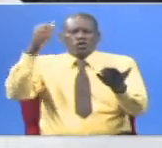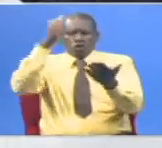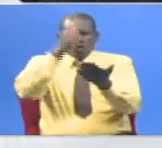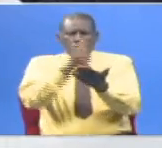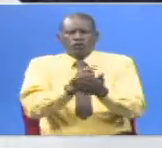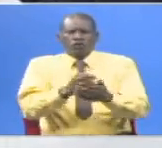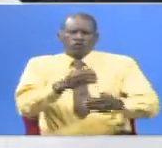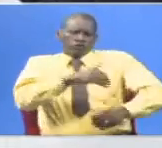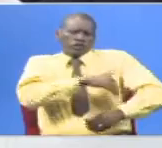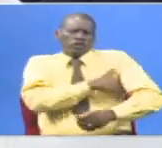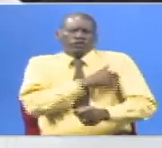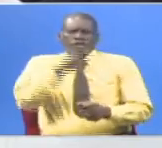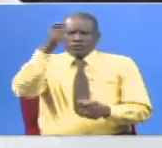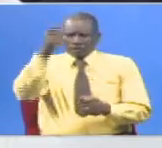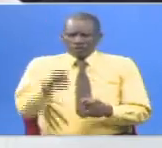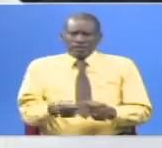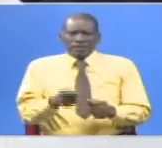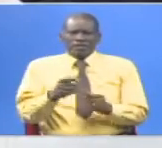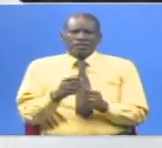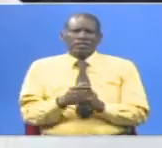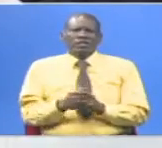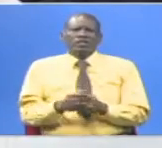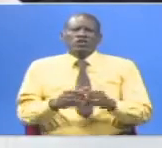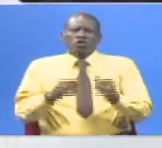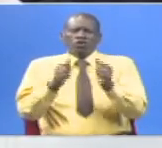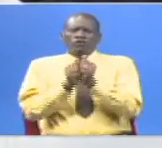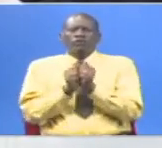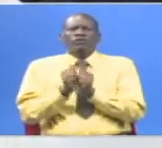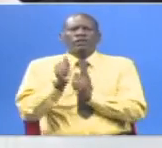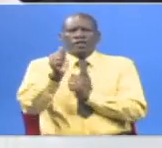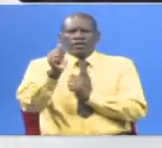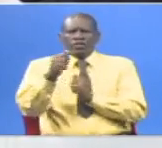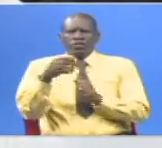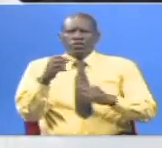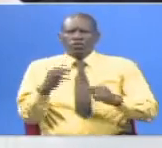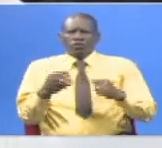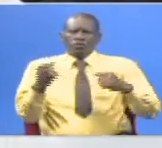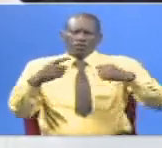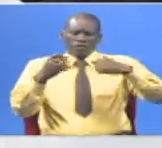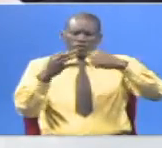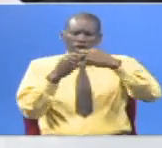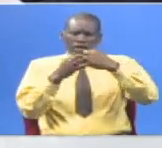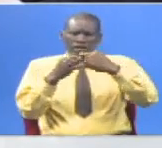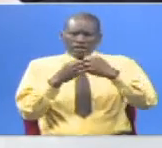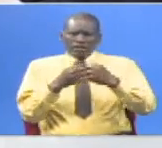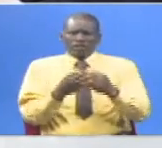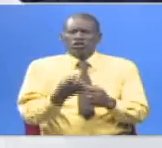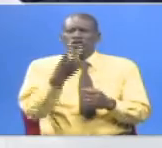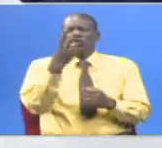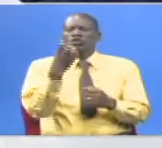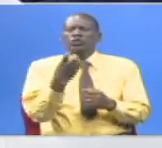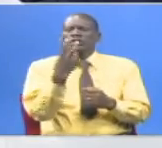the Chief Justice on the 15th of